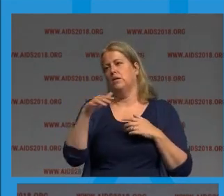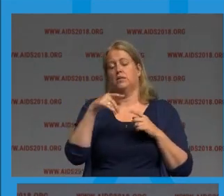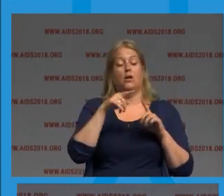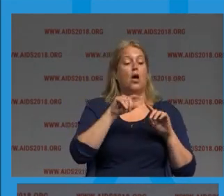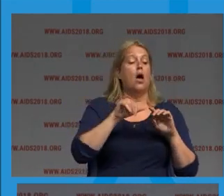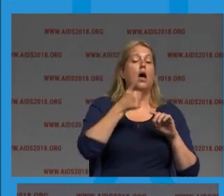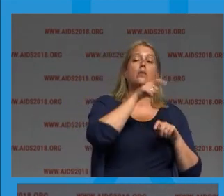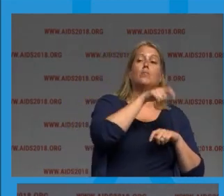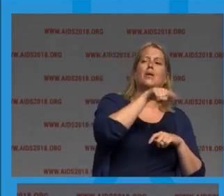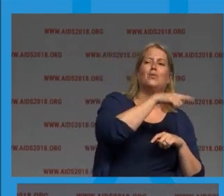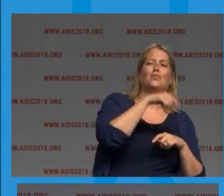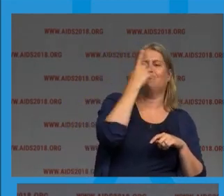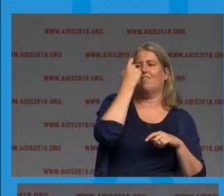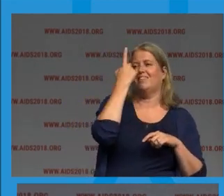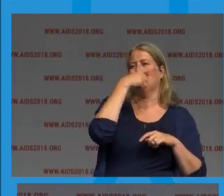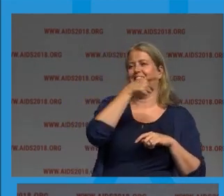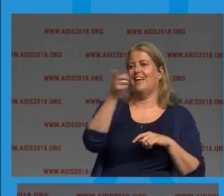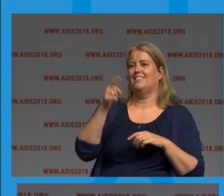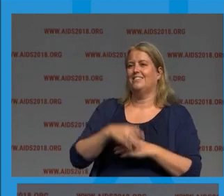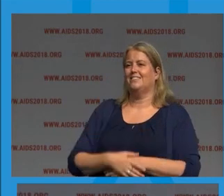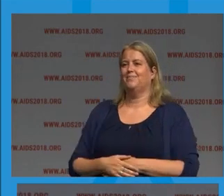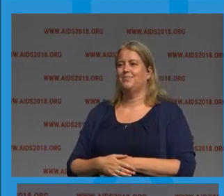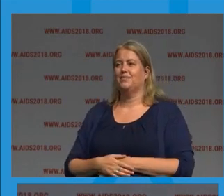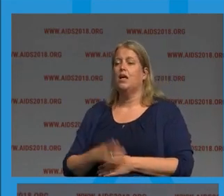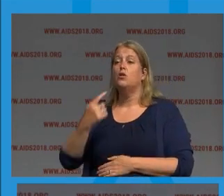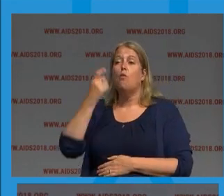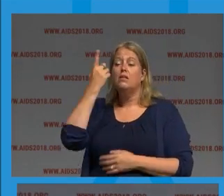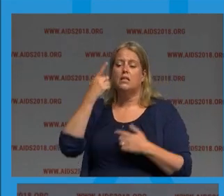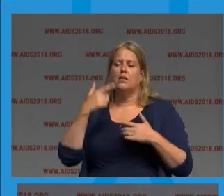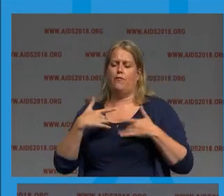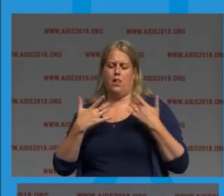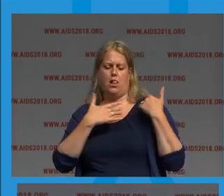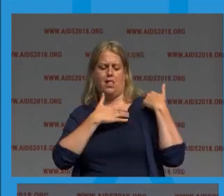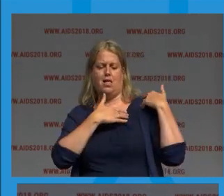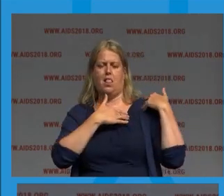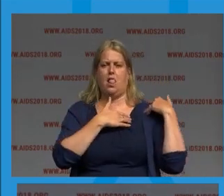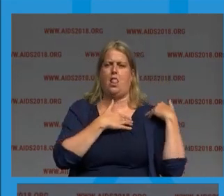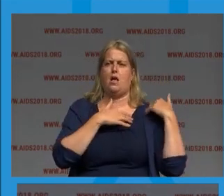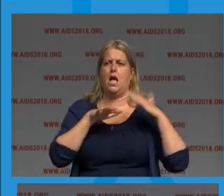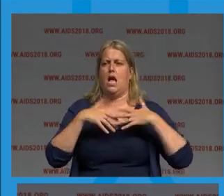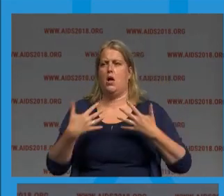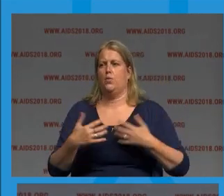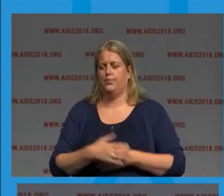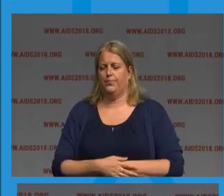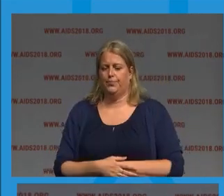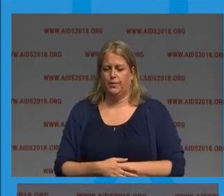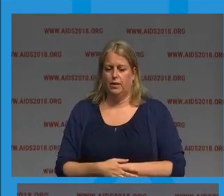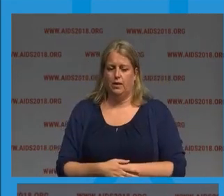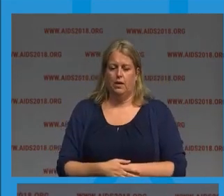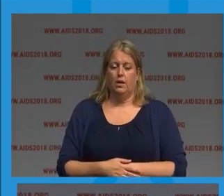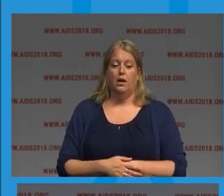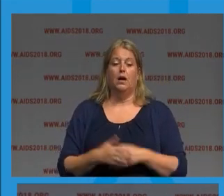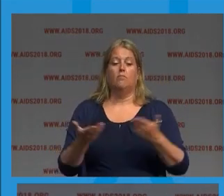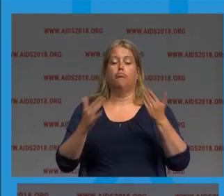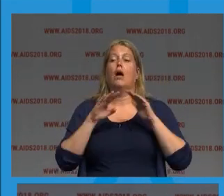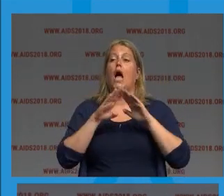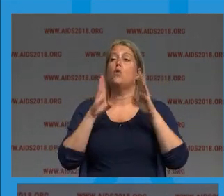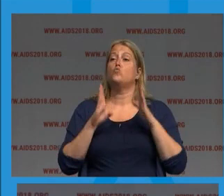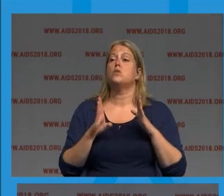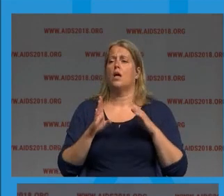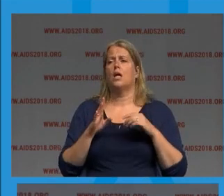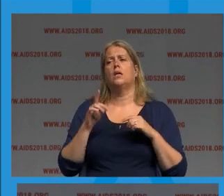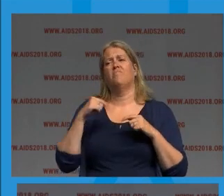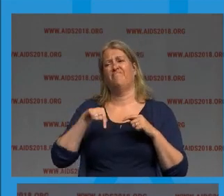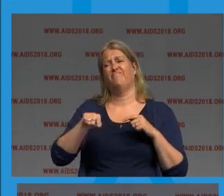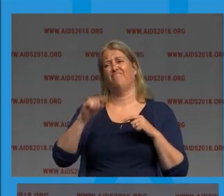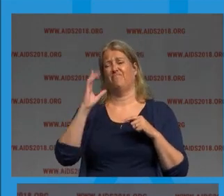who are formerly incarcerated carry as a result of getting employment. Housing. I've experienced this